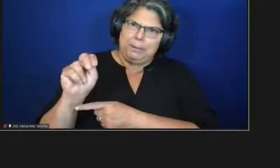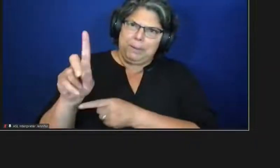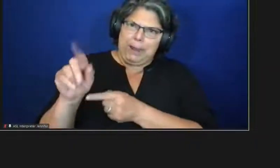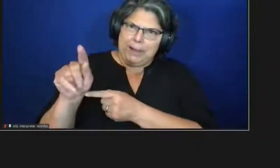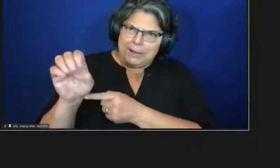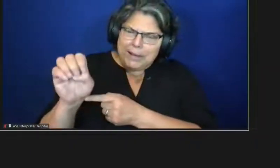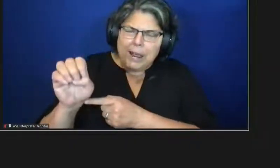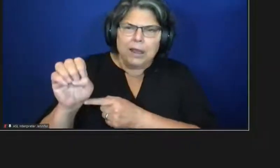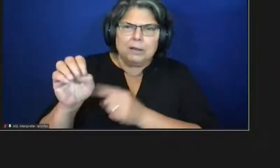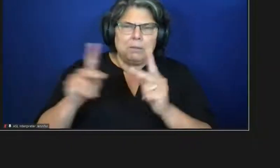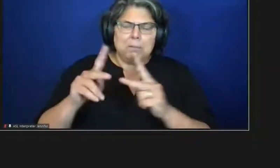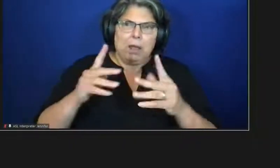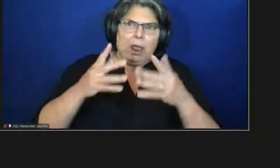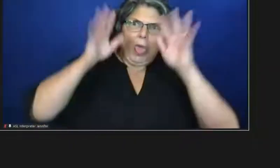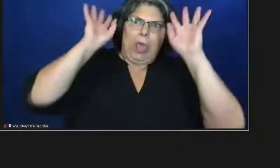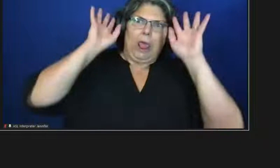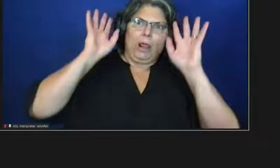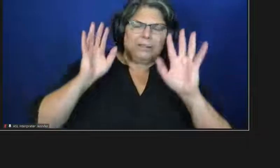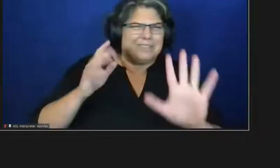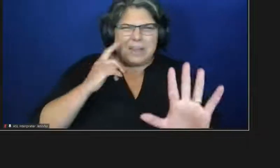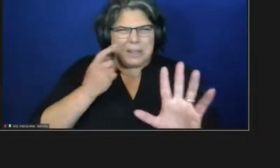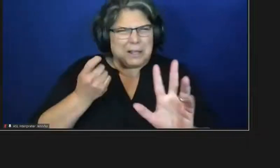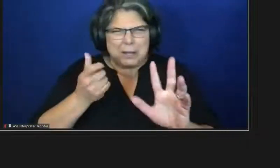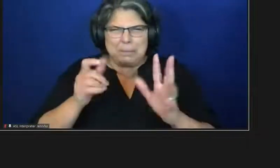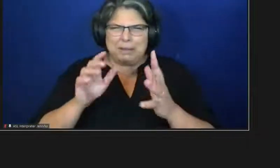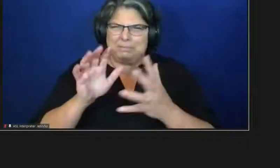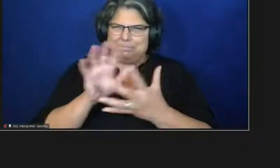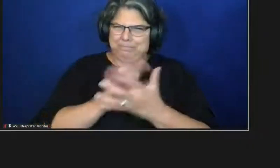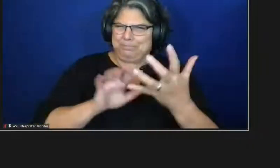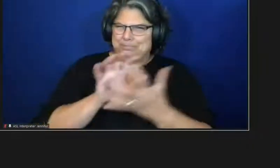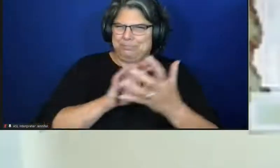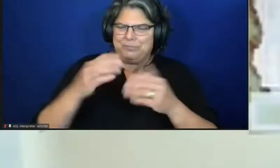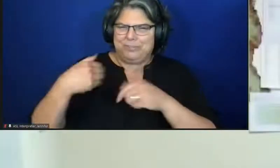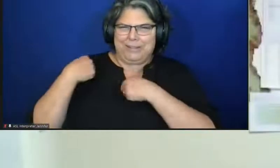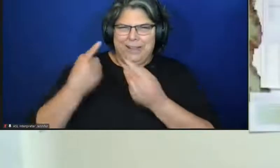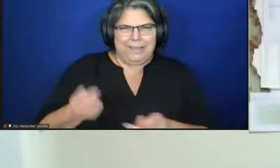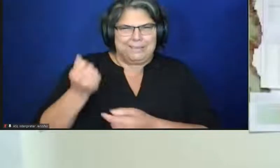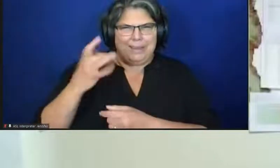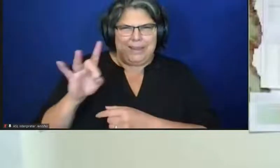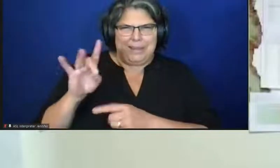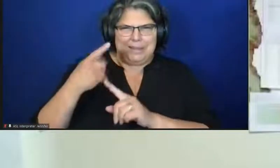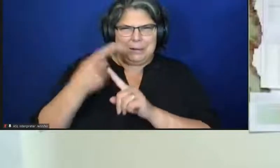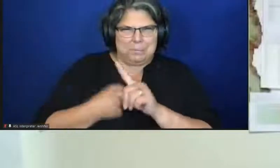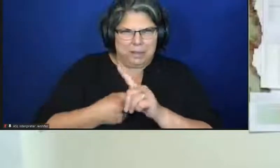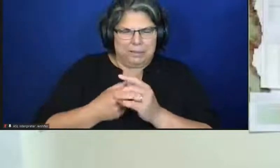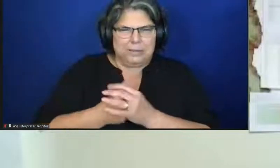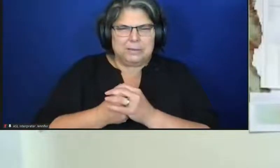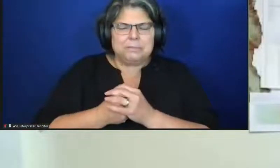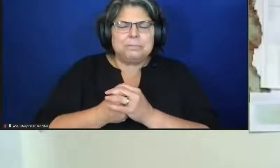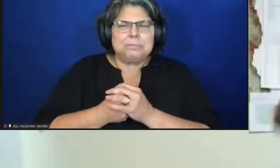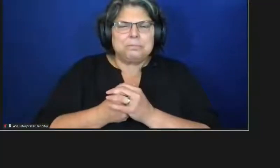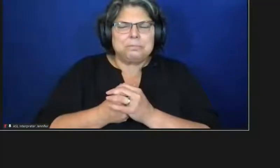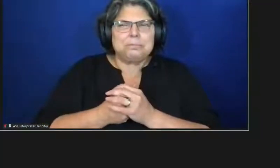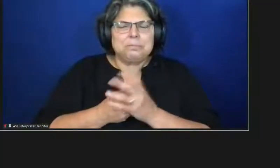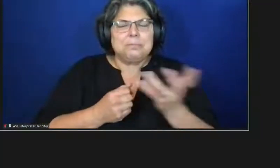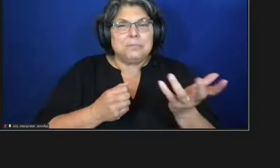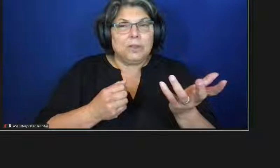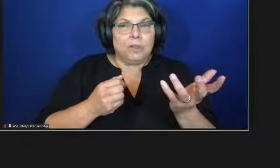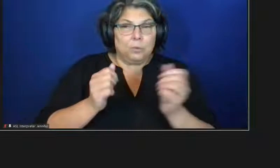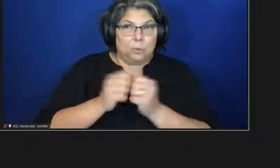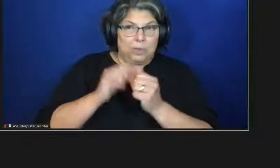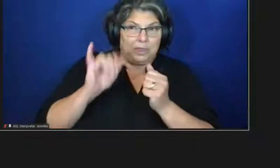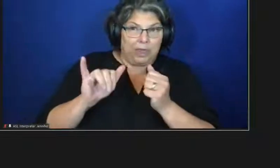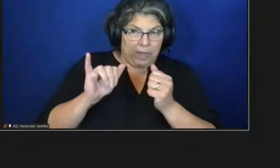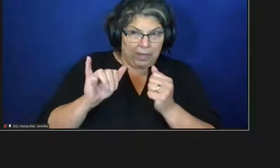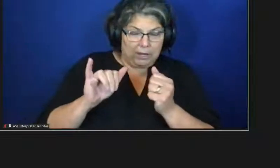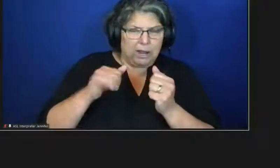like that, I think has gotten blurry over the last 18 months. So right. I think on that note, I guess